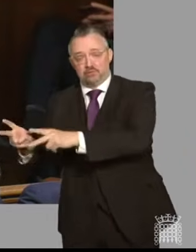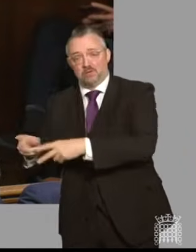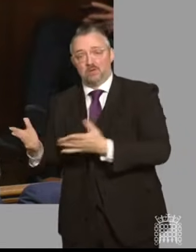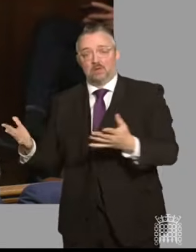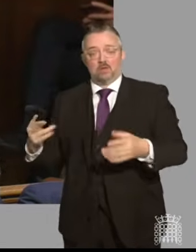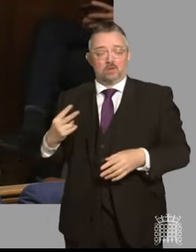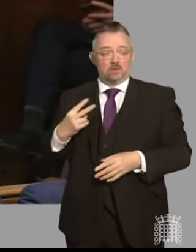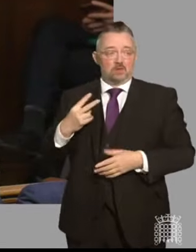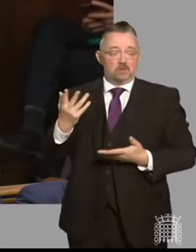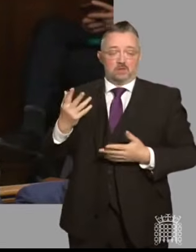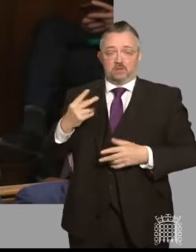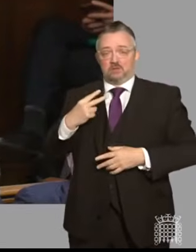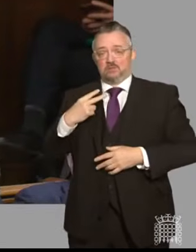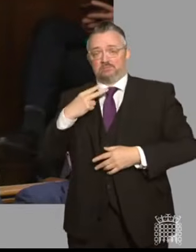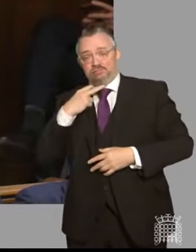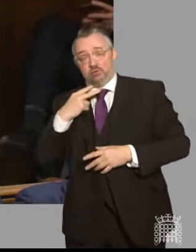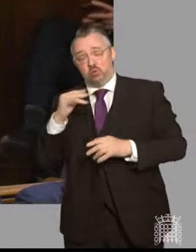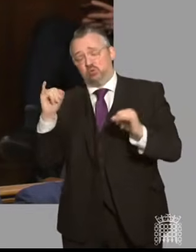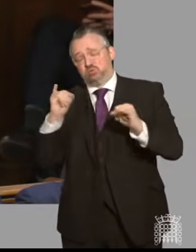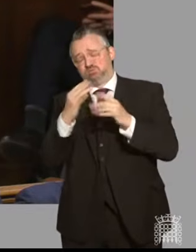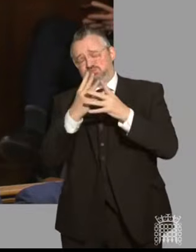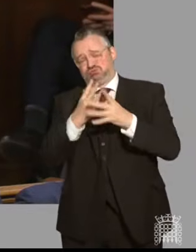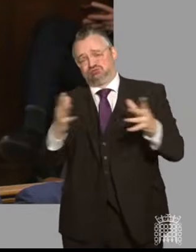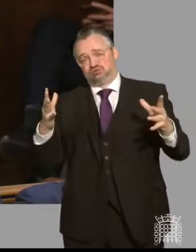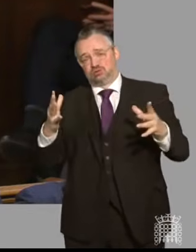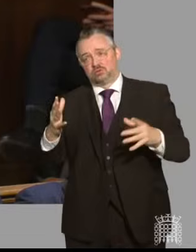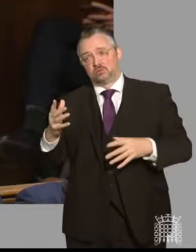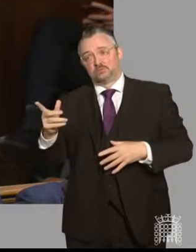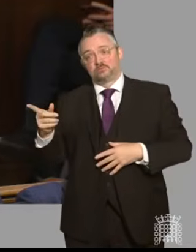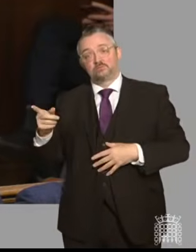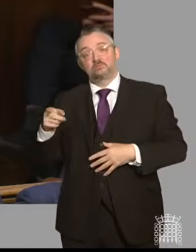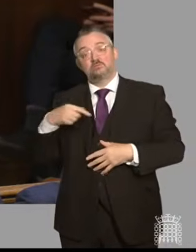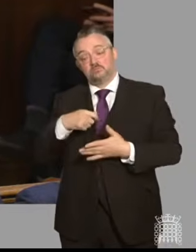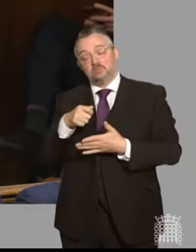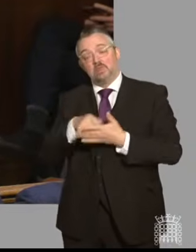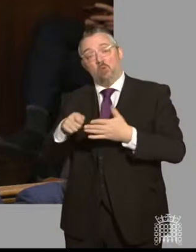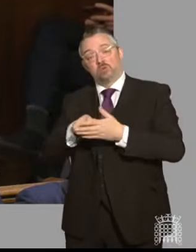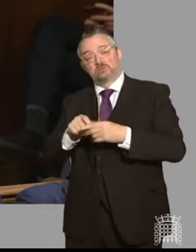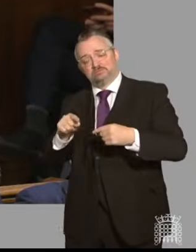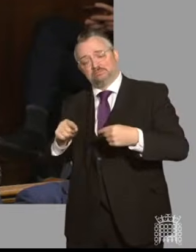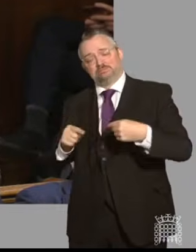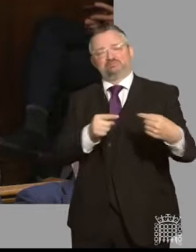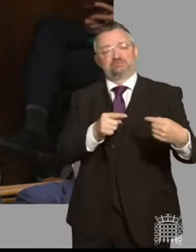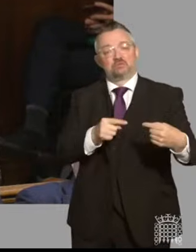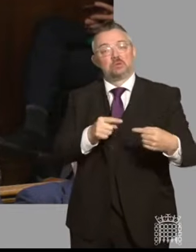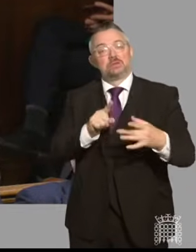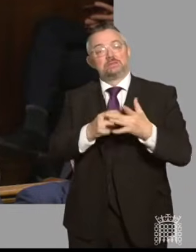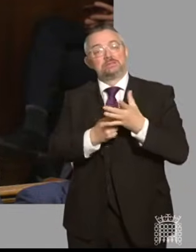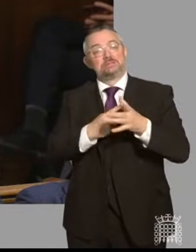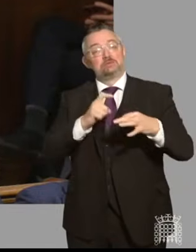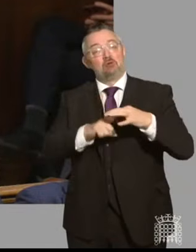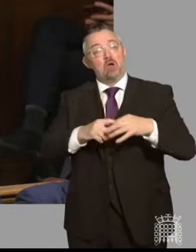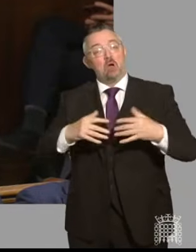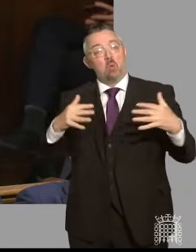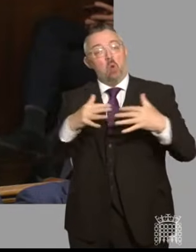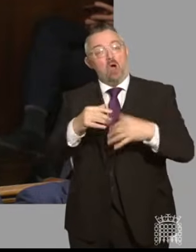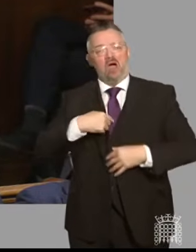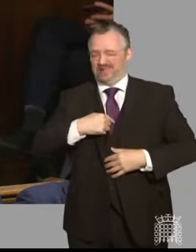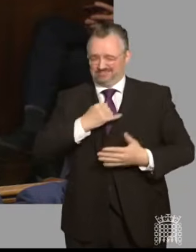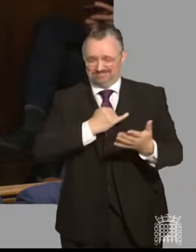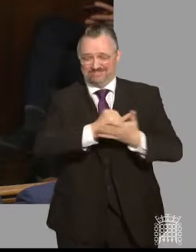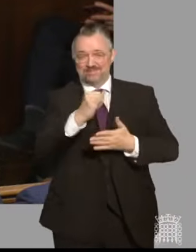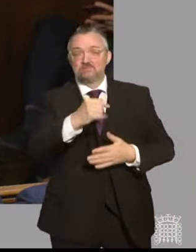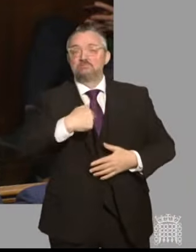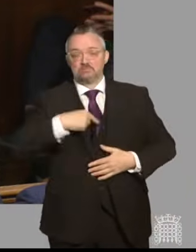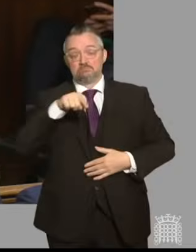Iraq war was the vote that I'm most proud of in my time in this House. Today, after 29,000